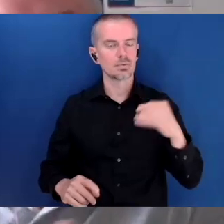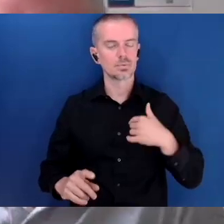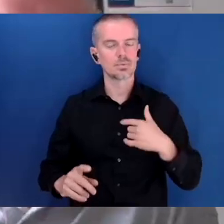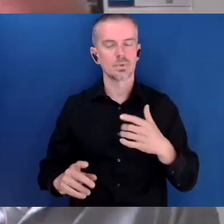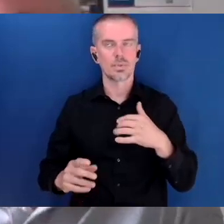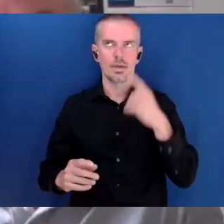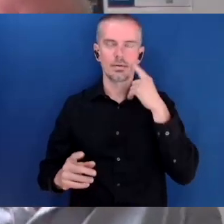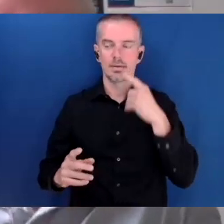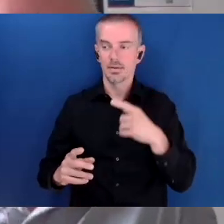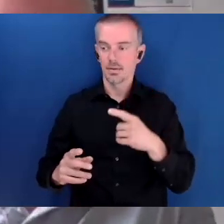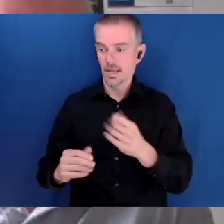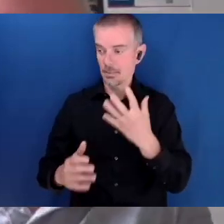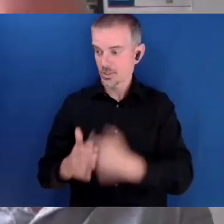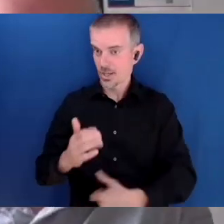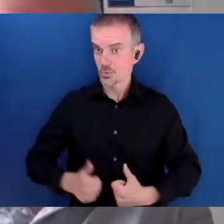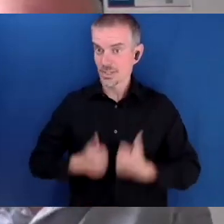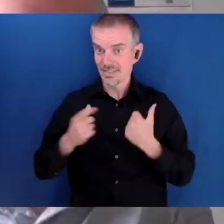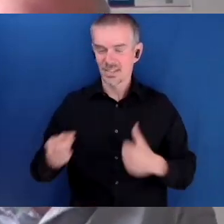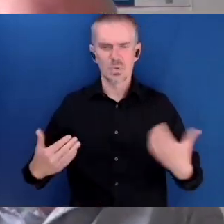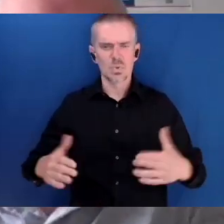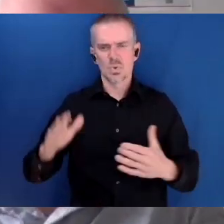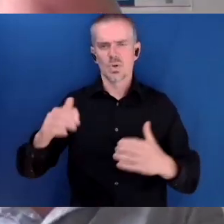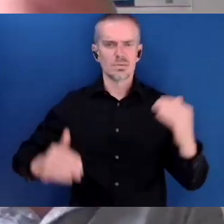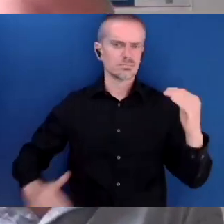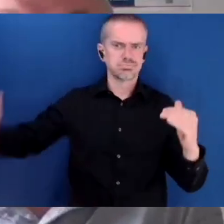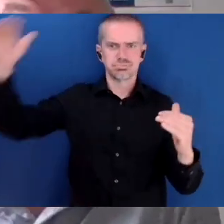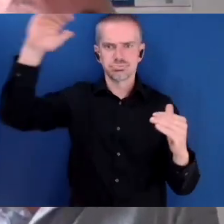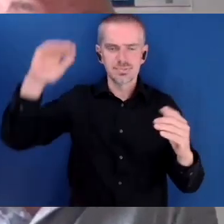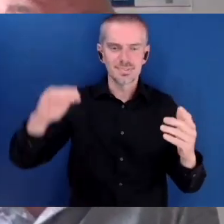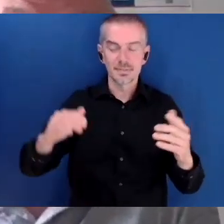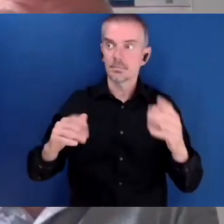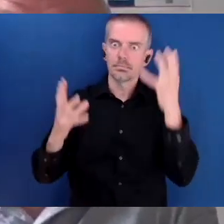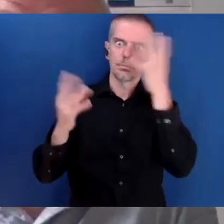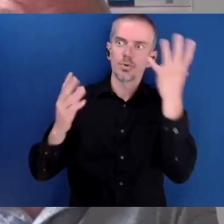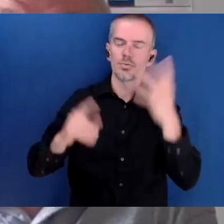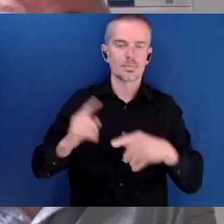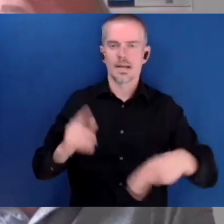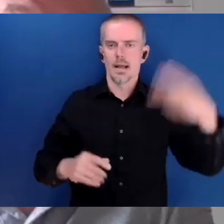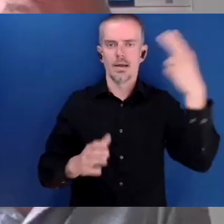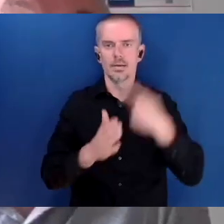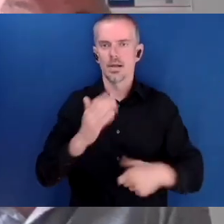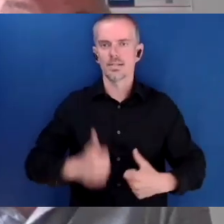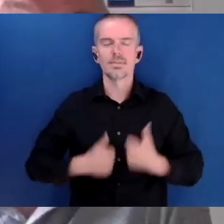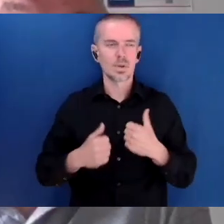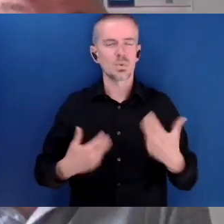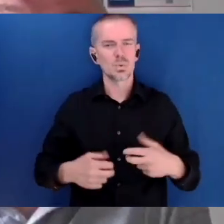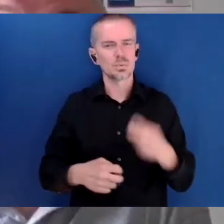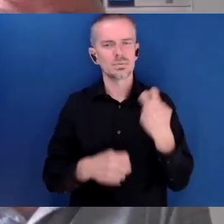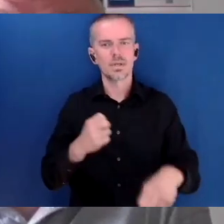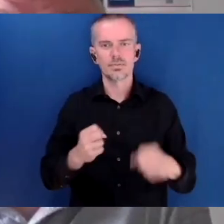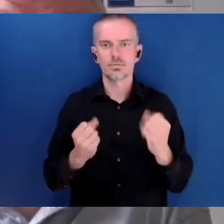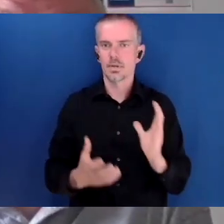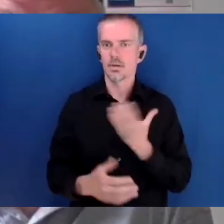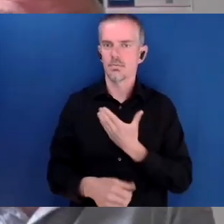but same thing in wherever you are, there's these amazing places that have very high costs of living. And it's a real challenge for a lot of